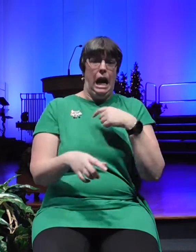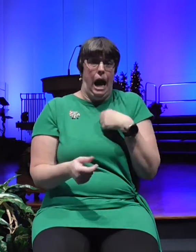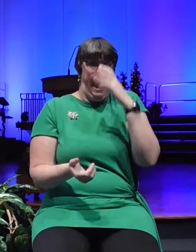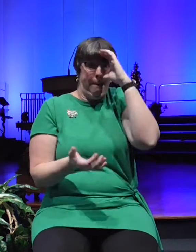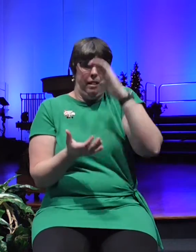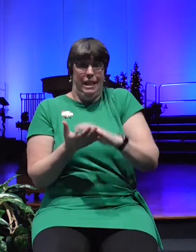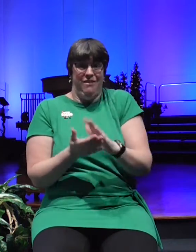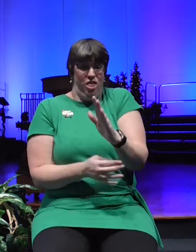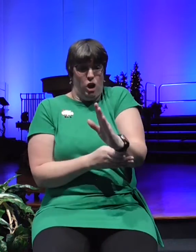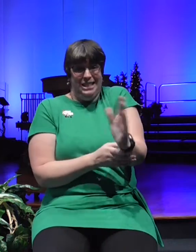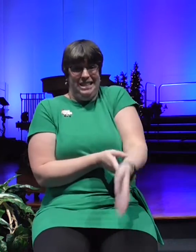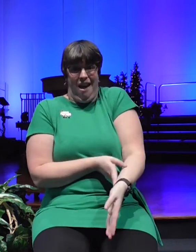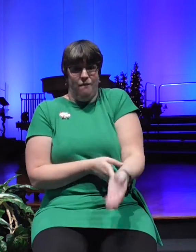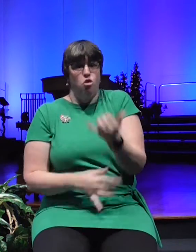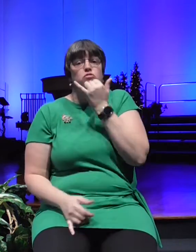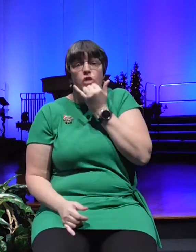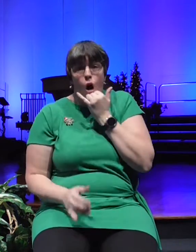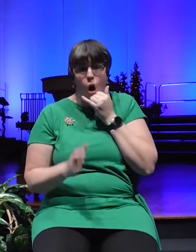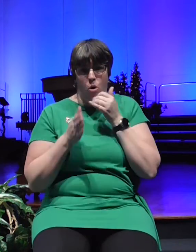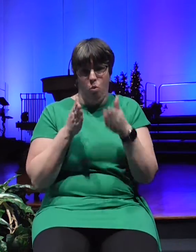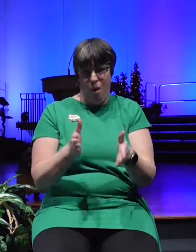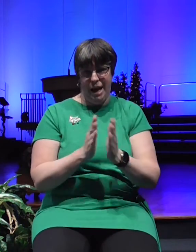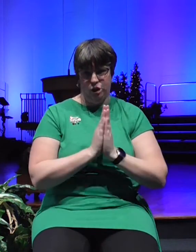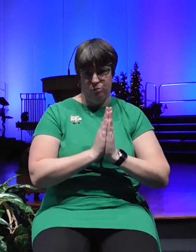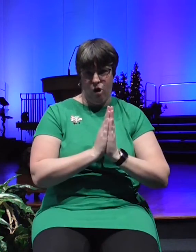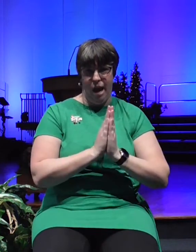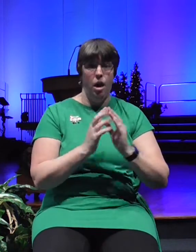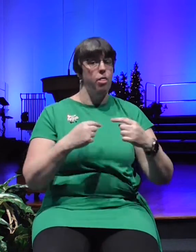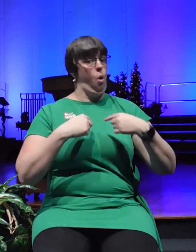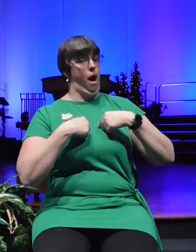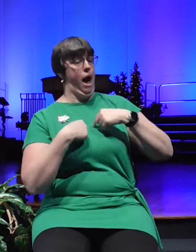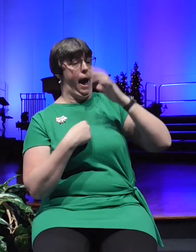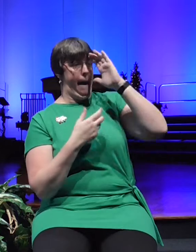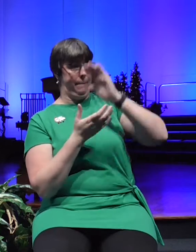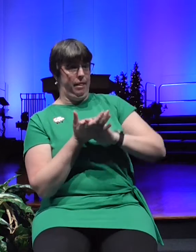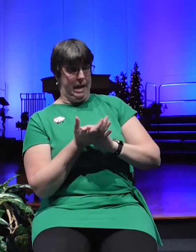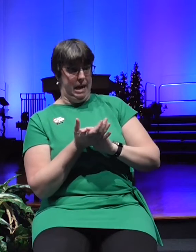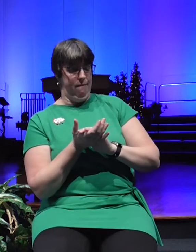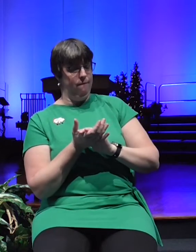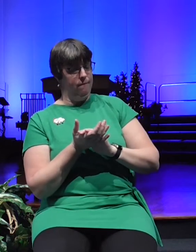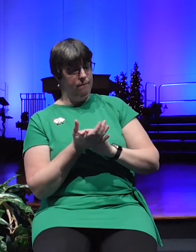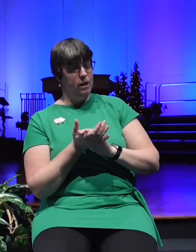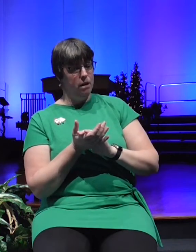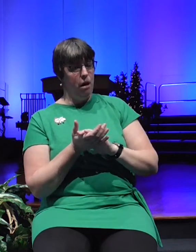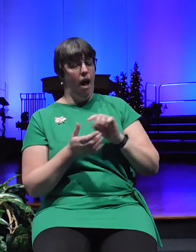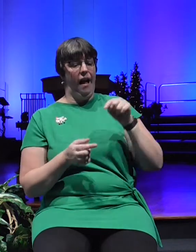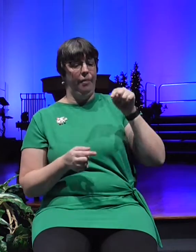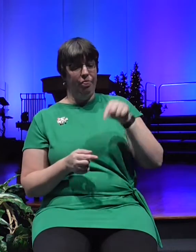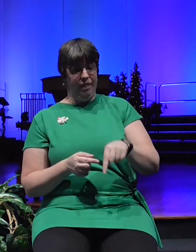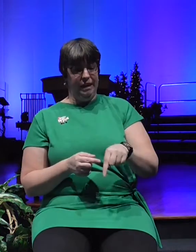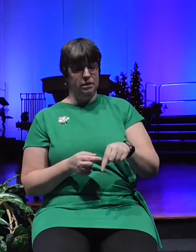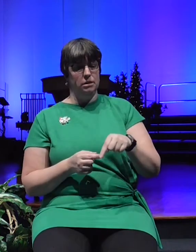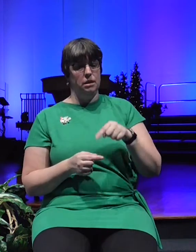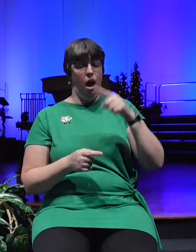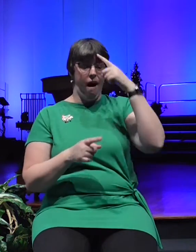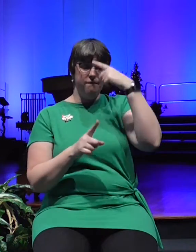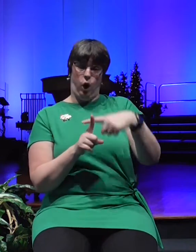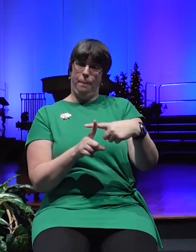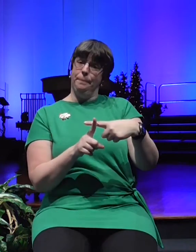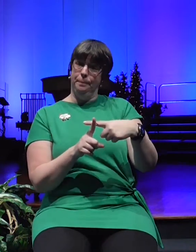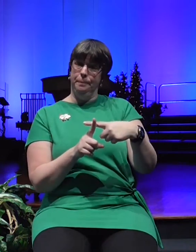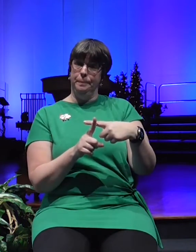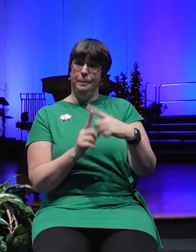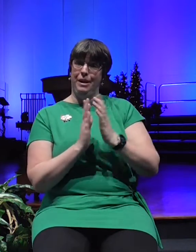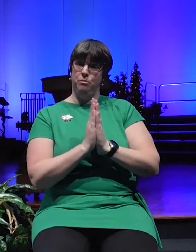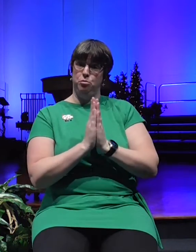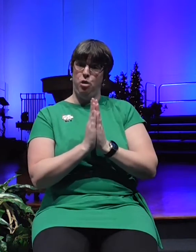way to pray. Even though I believe fervently and passionately in this affirmative kind of prayer, I believe that